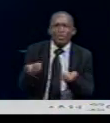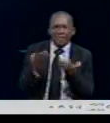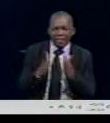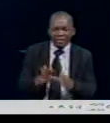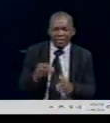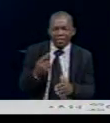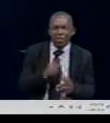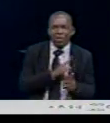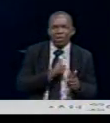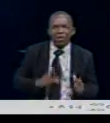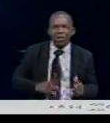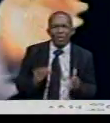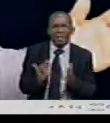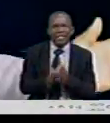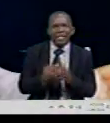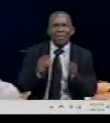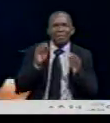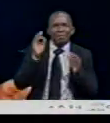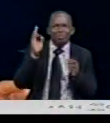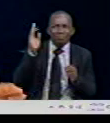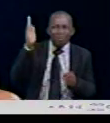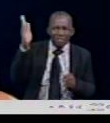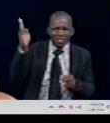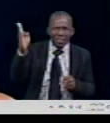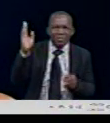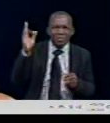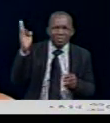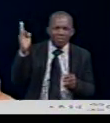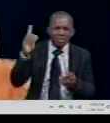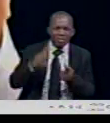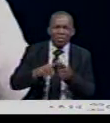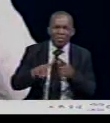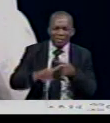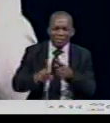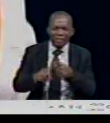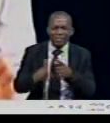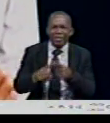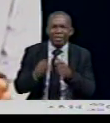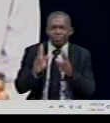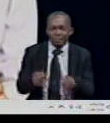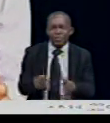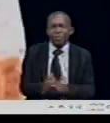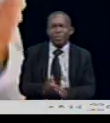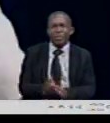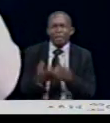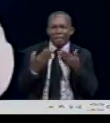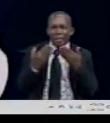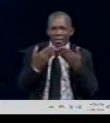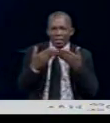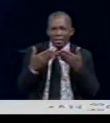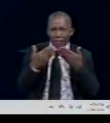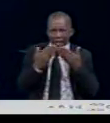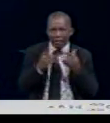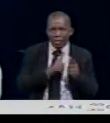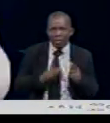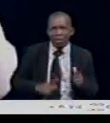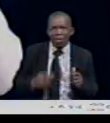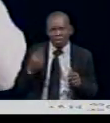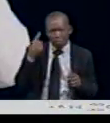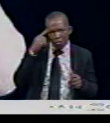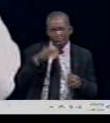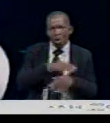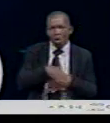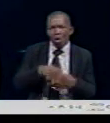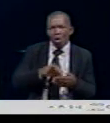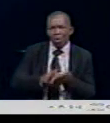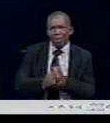all categories of different ministers from different backgrounds. Let's appreciate the Lord. Let's bless the name of the Lord. Let's tell the